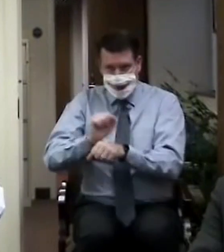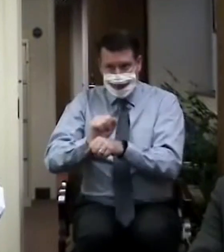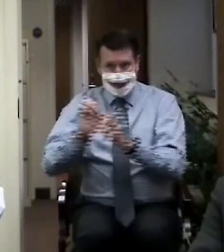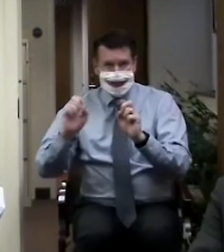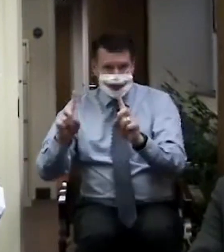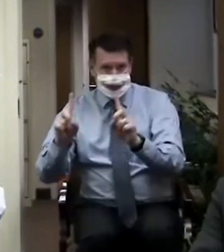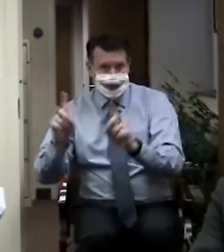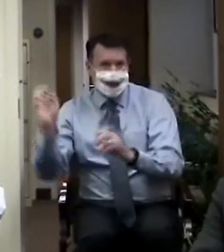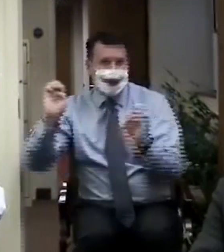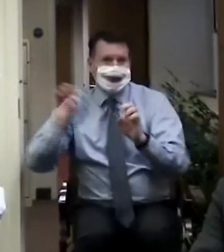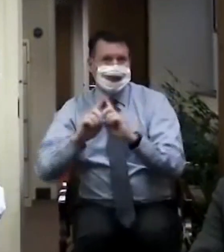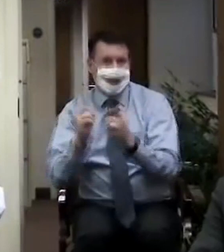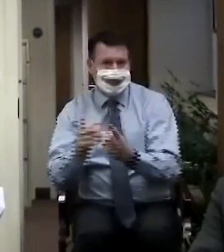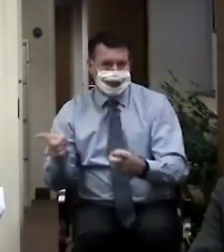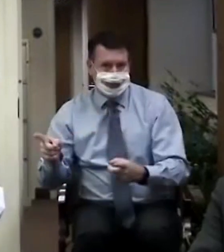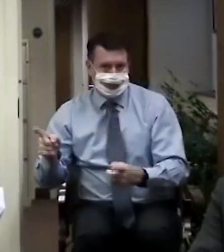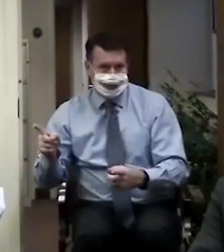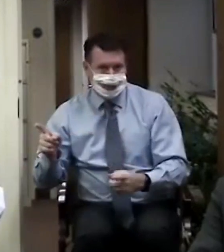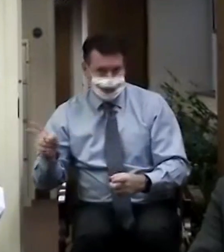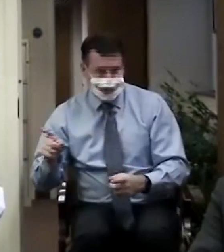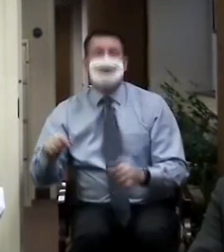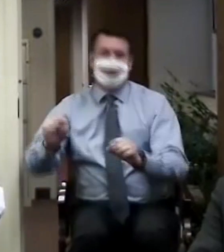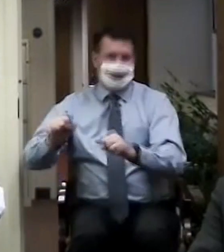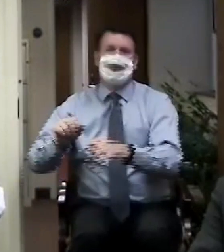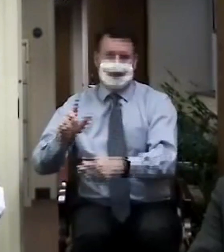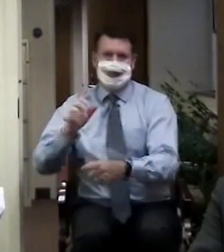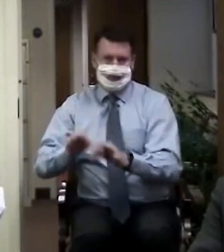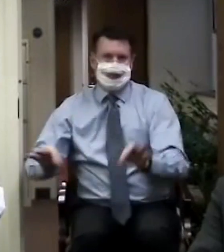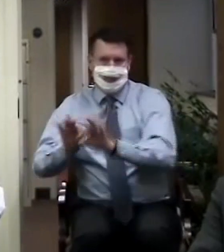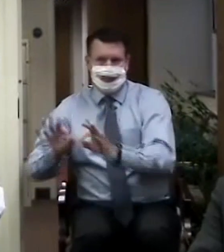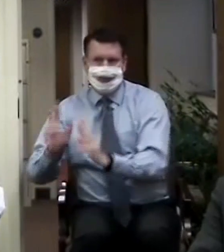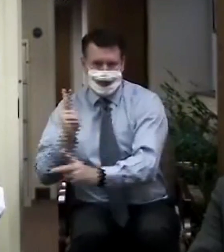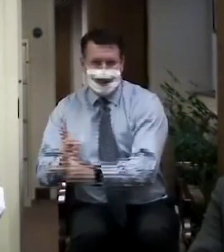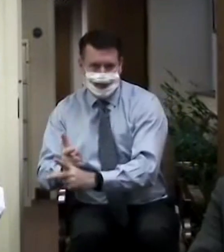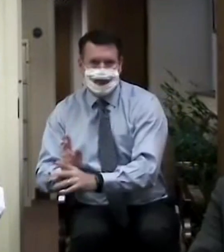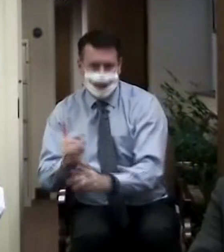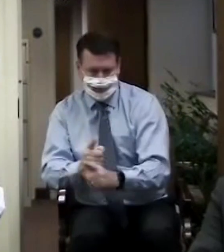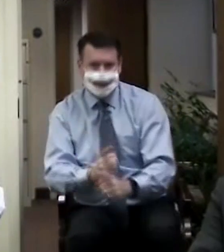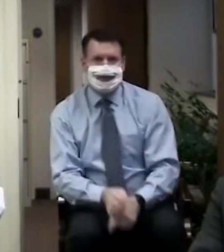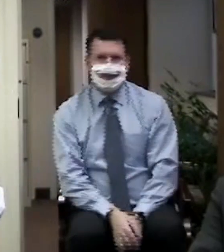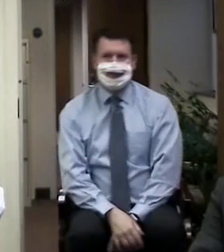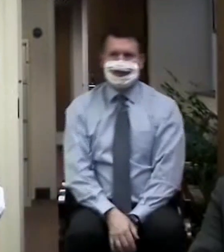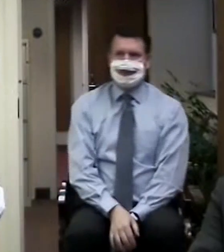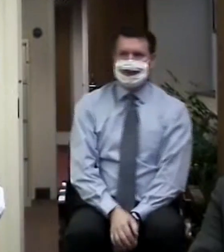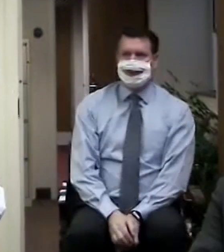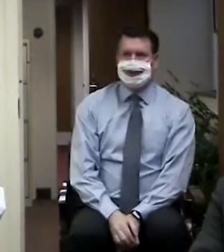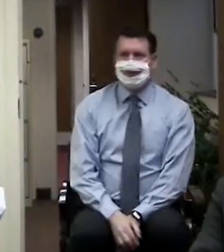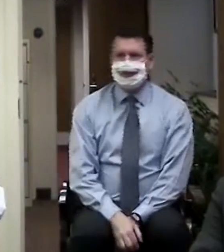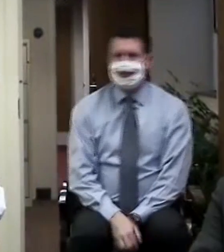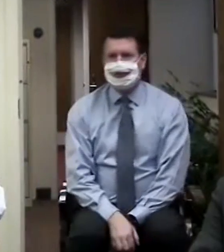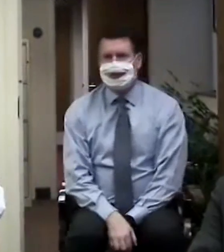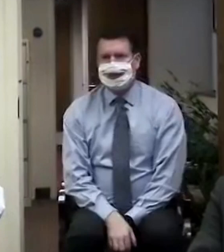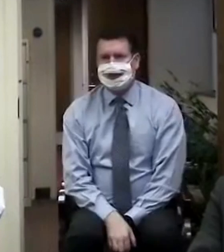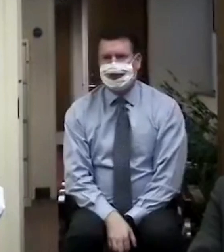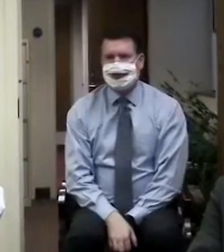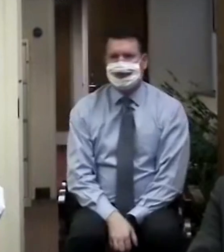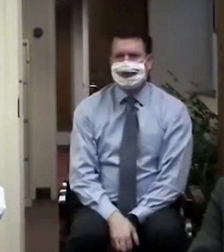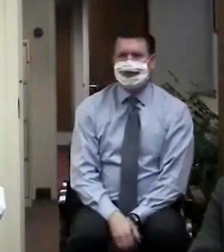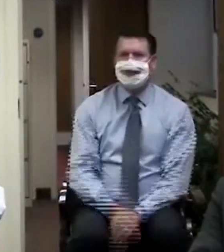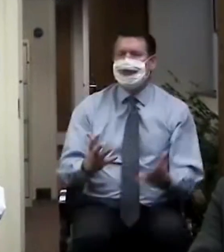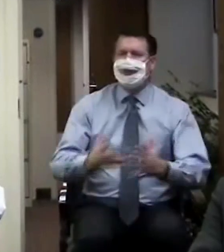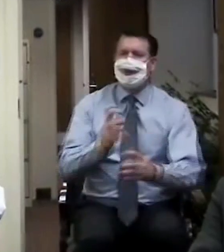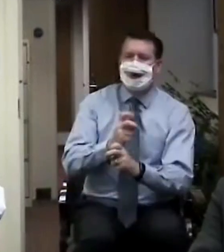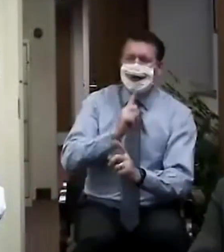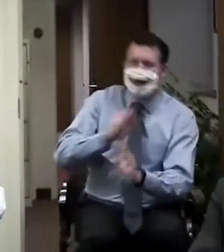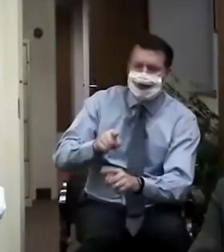the chance that, or projection, I know you probably can't make this call, but have you